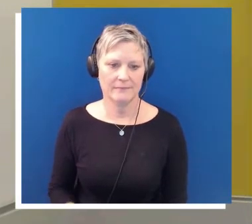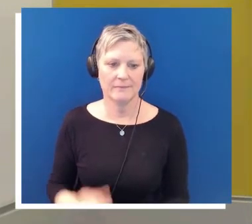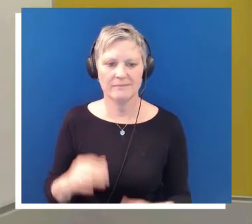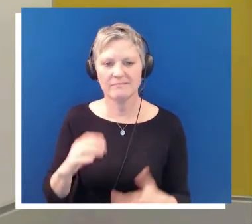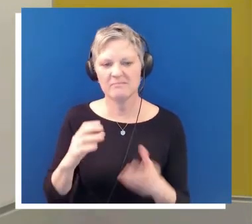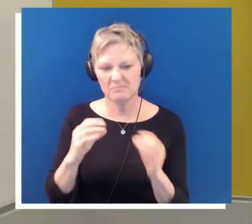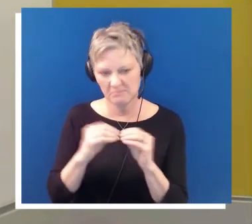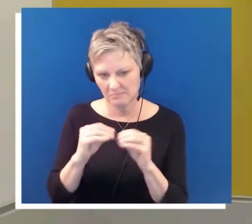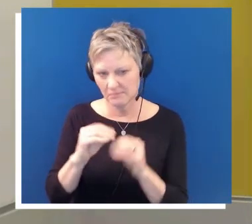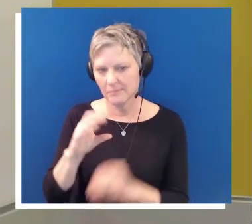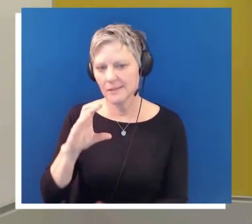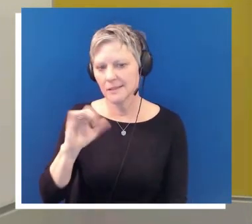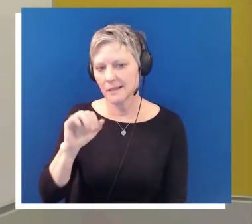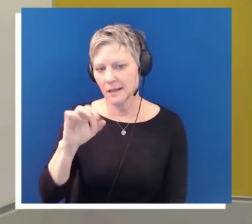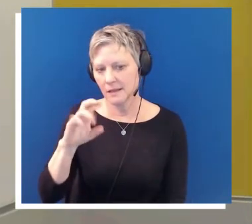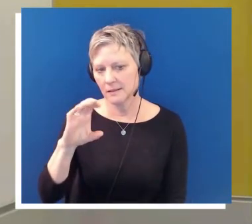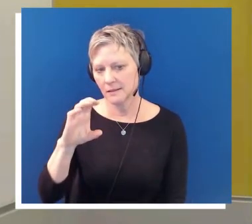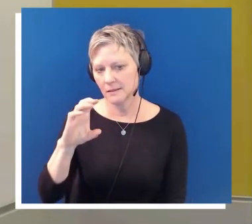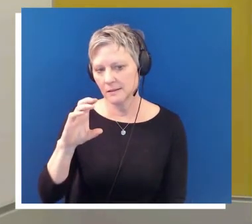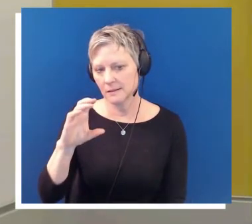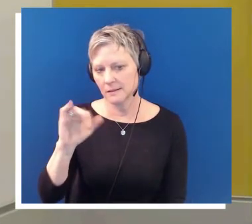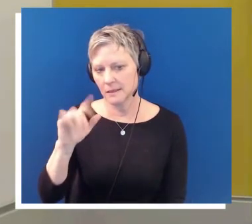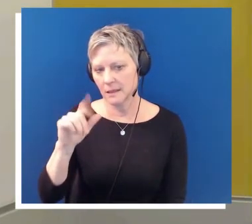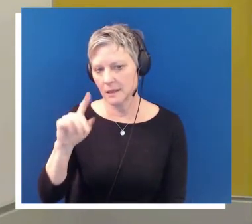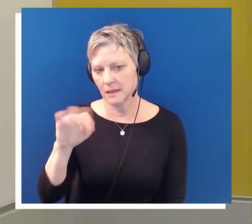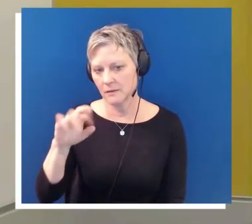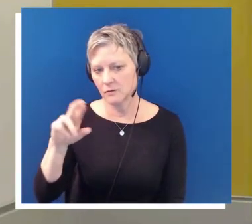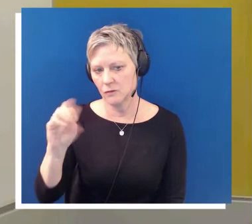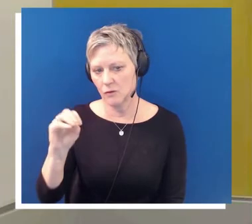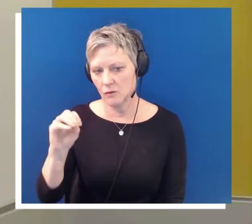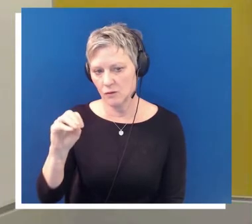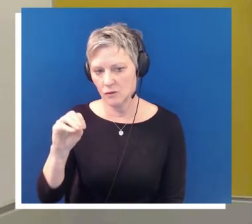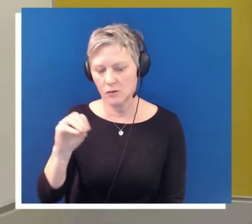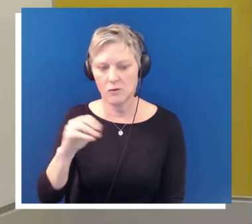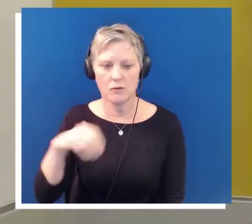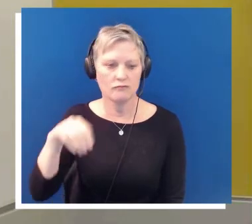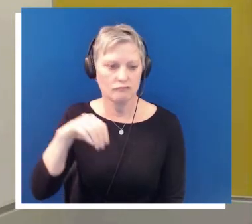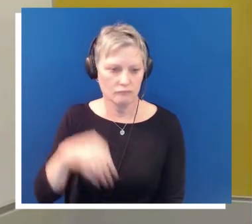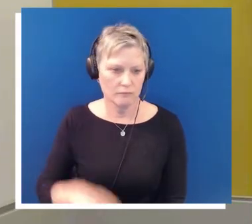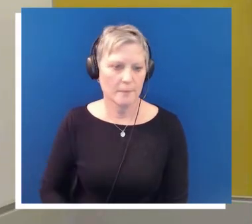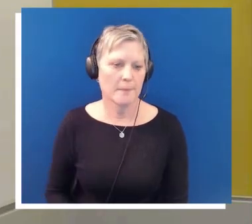A little sprinkle of cilantro right on top, just like so.